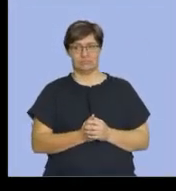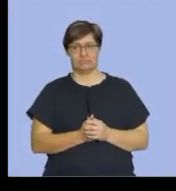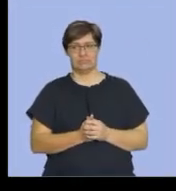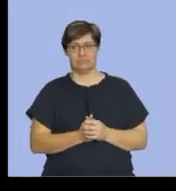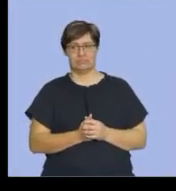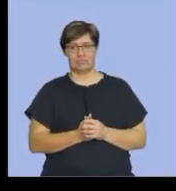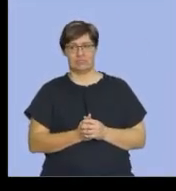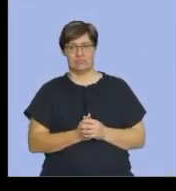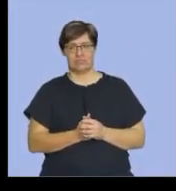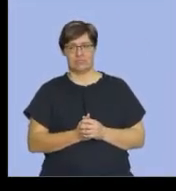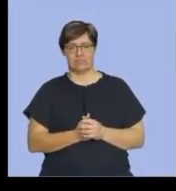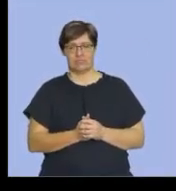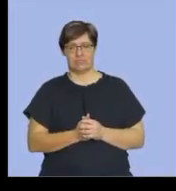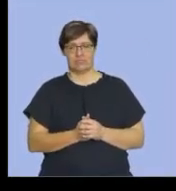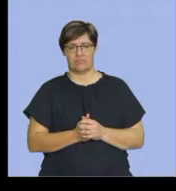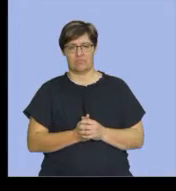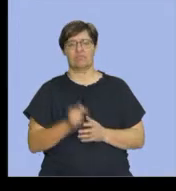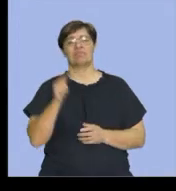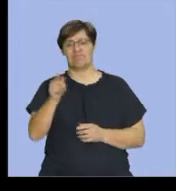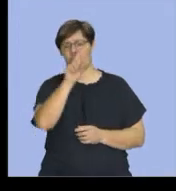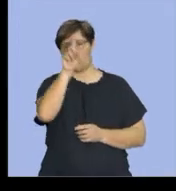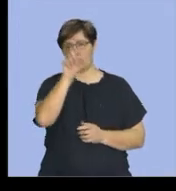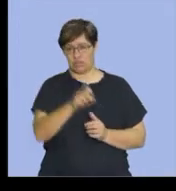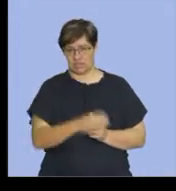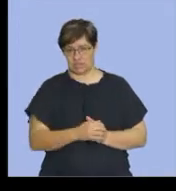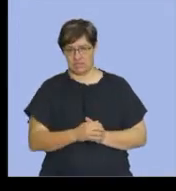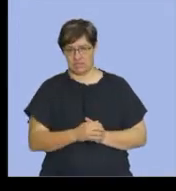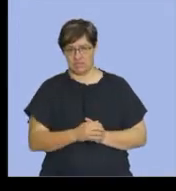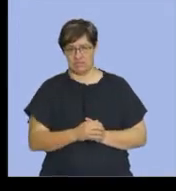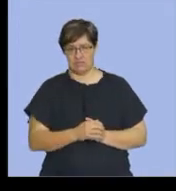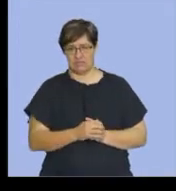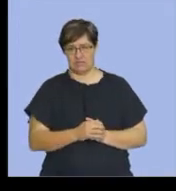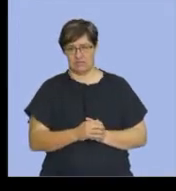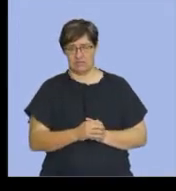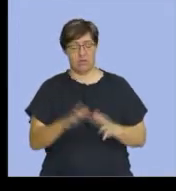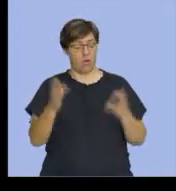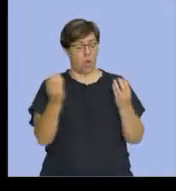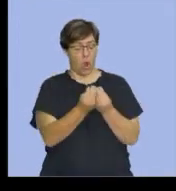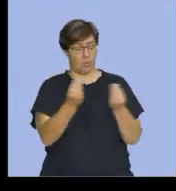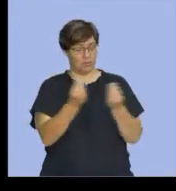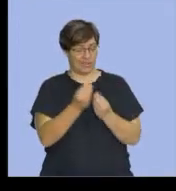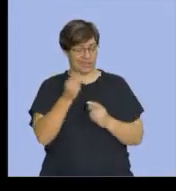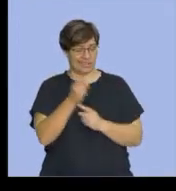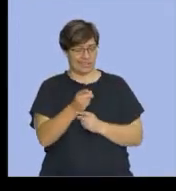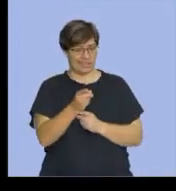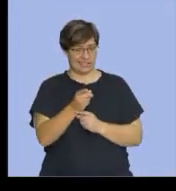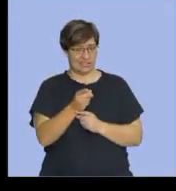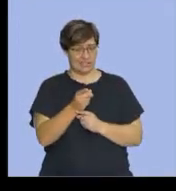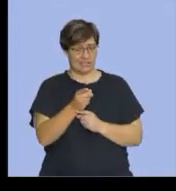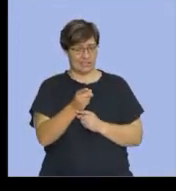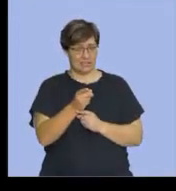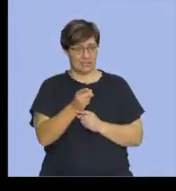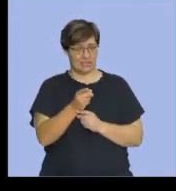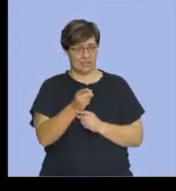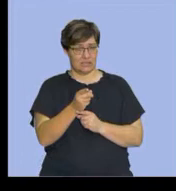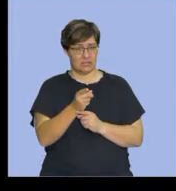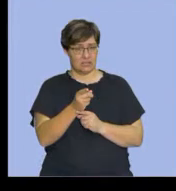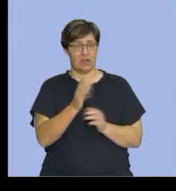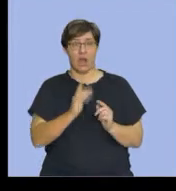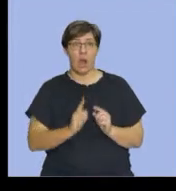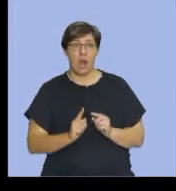oops. This is our questions. How can an object move horizontally